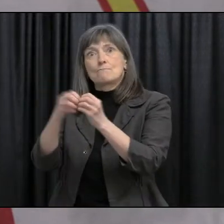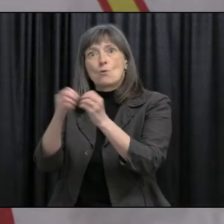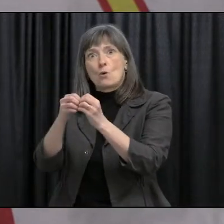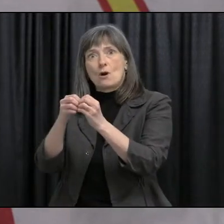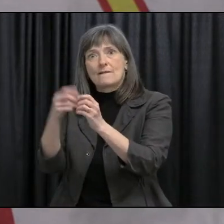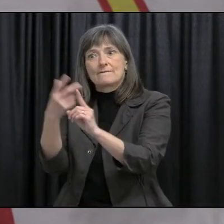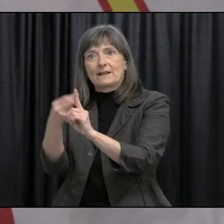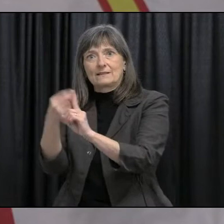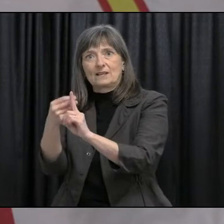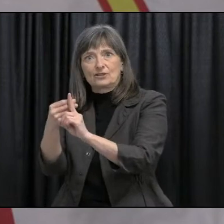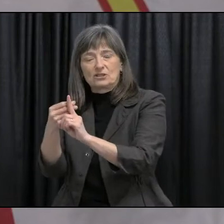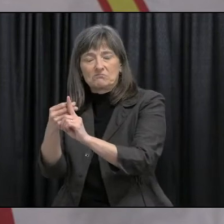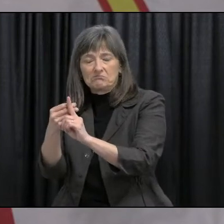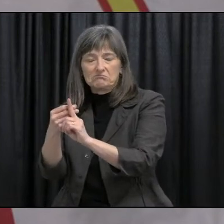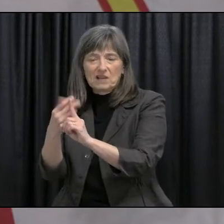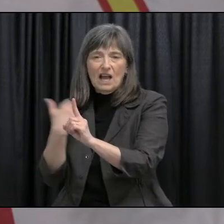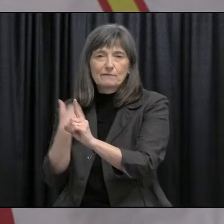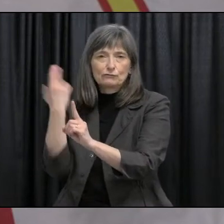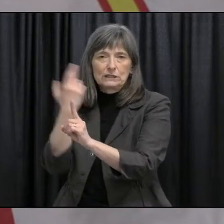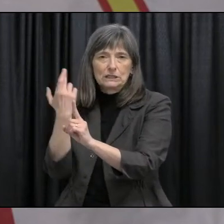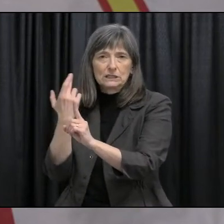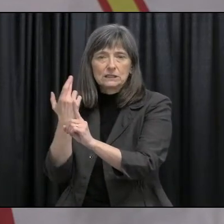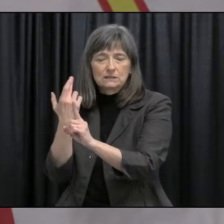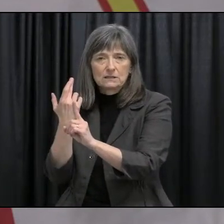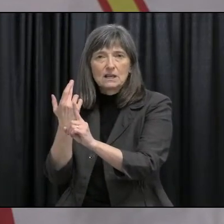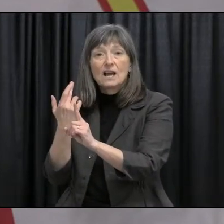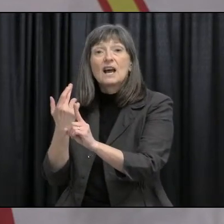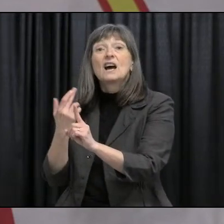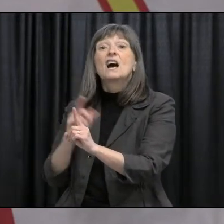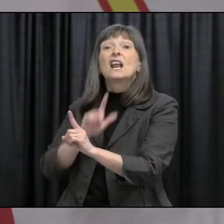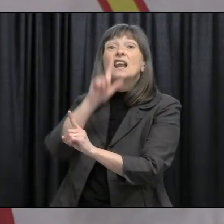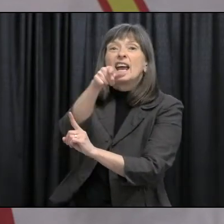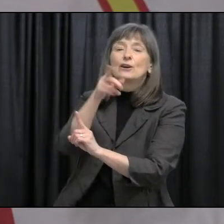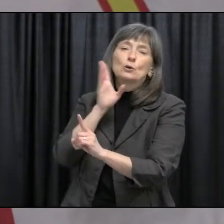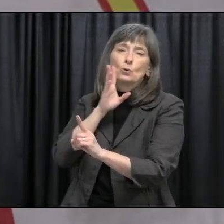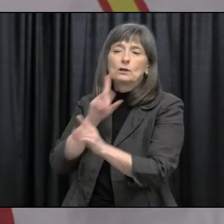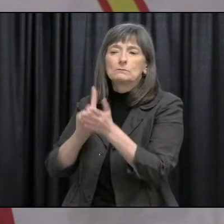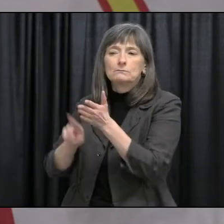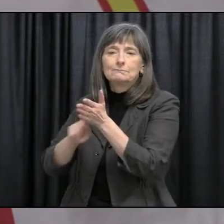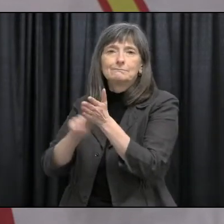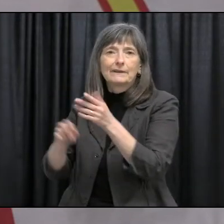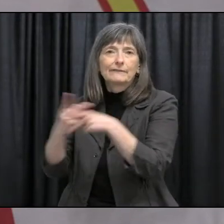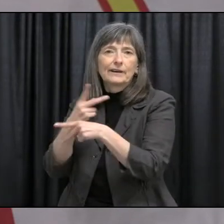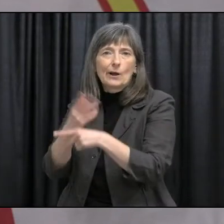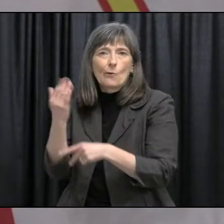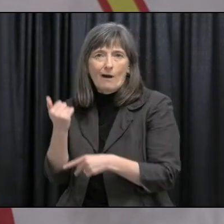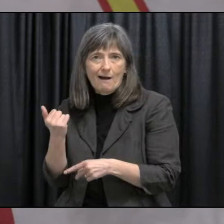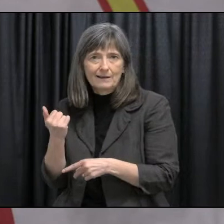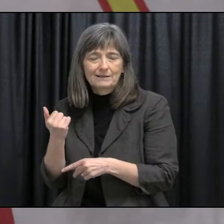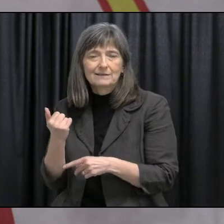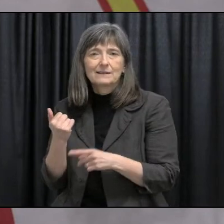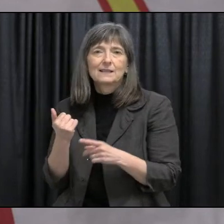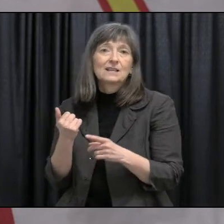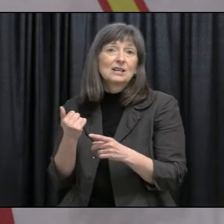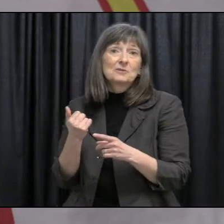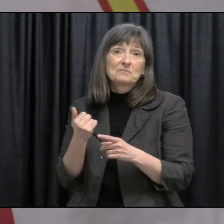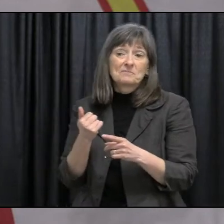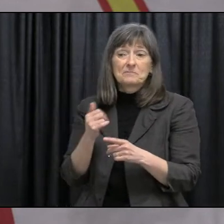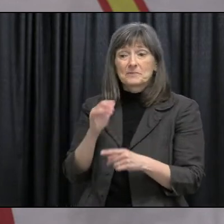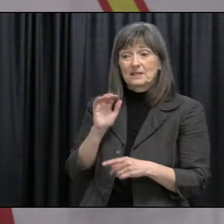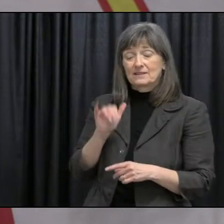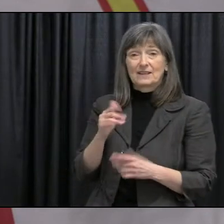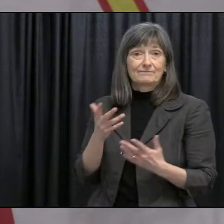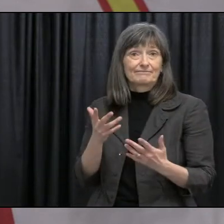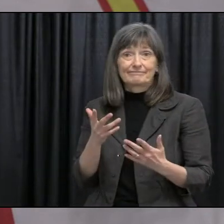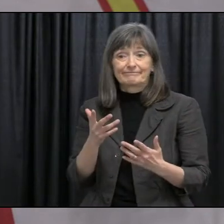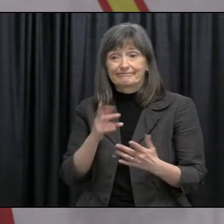those, into looking at that at this, as time goes on. And certainly that is all a part of making sure that